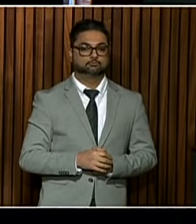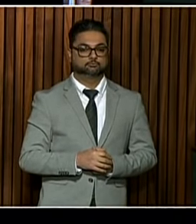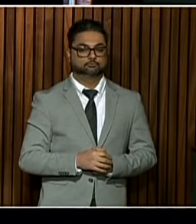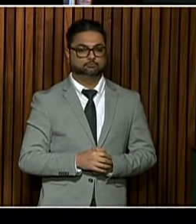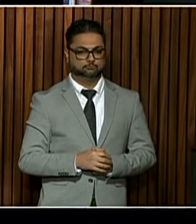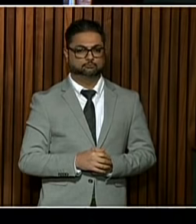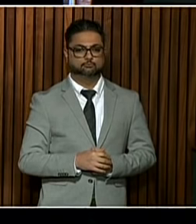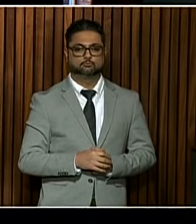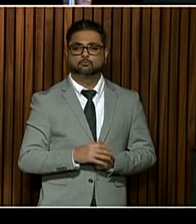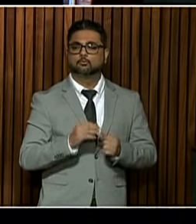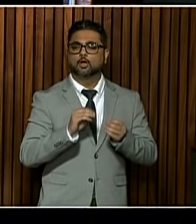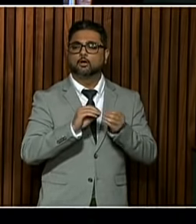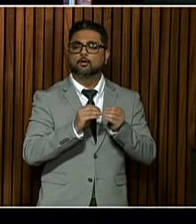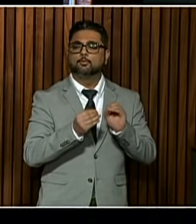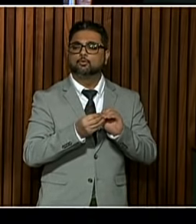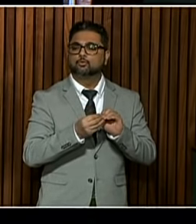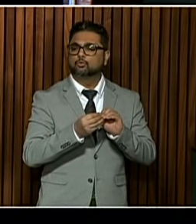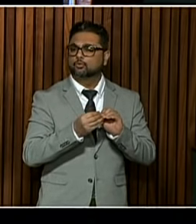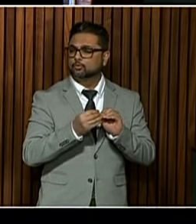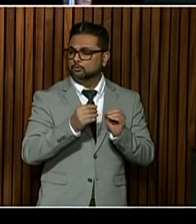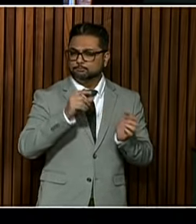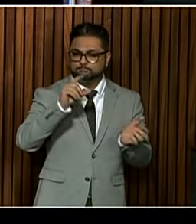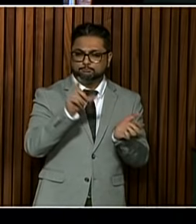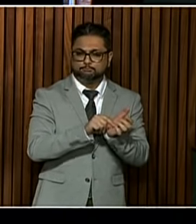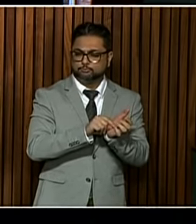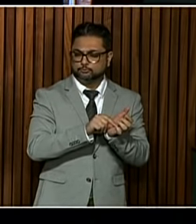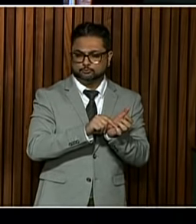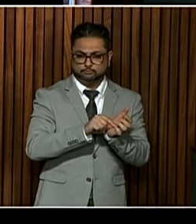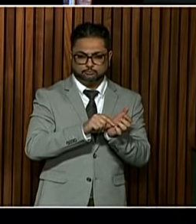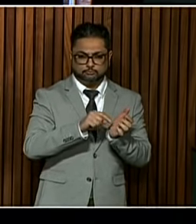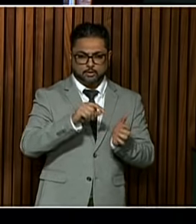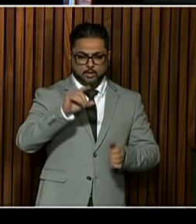numbers in age stratified categories?